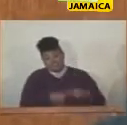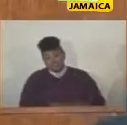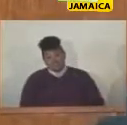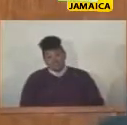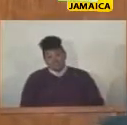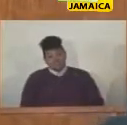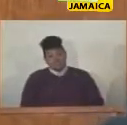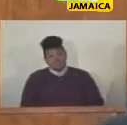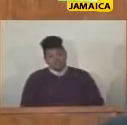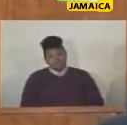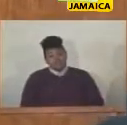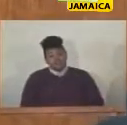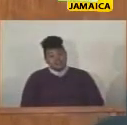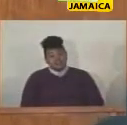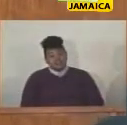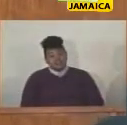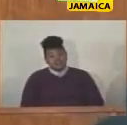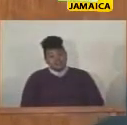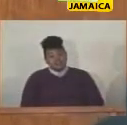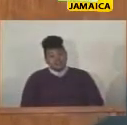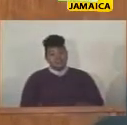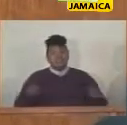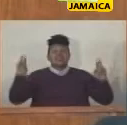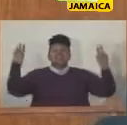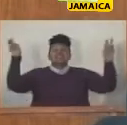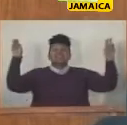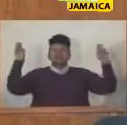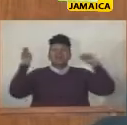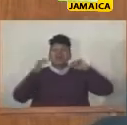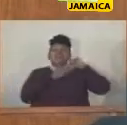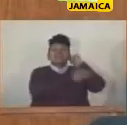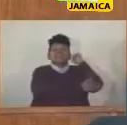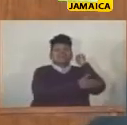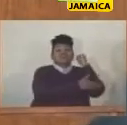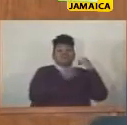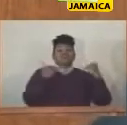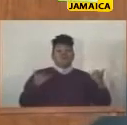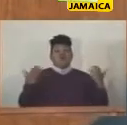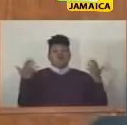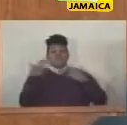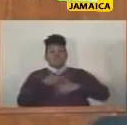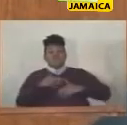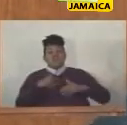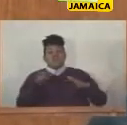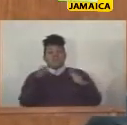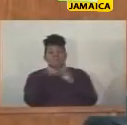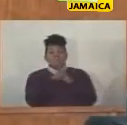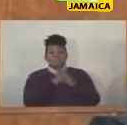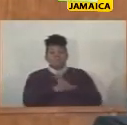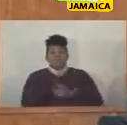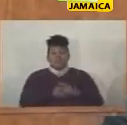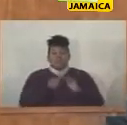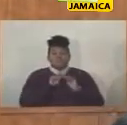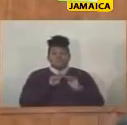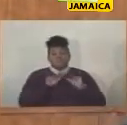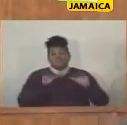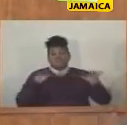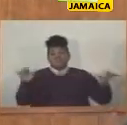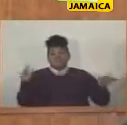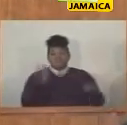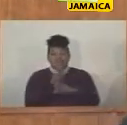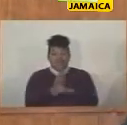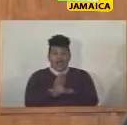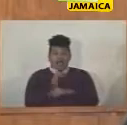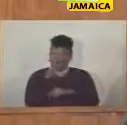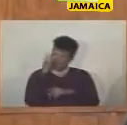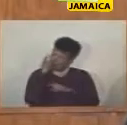then entitled, A Nation in Fear, Murder Stalk the Land. That's 1 year